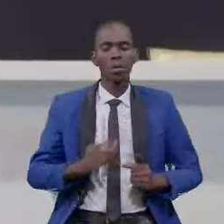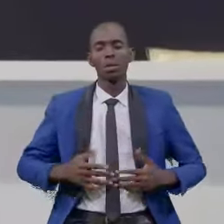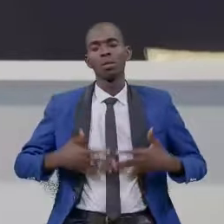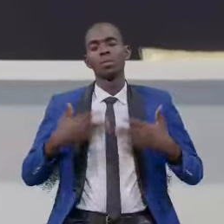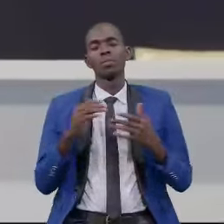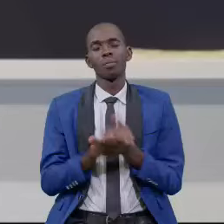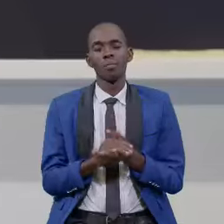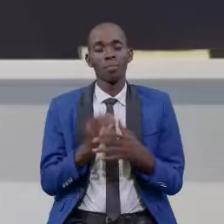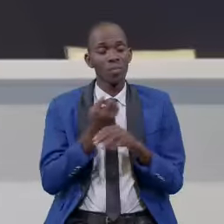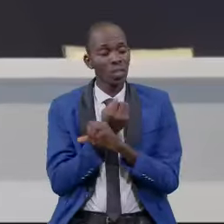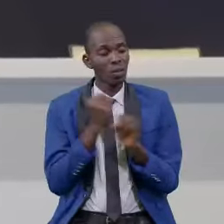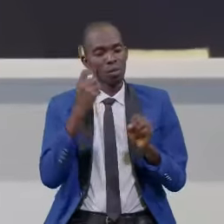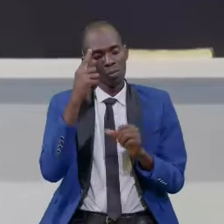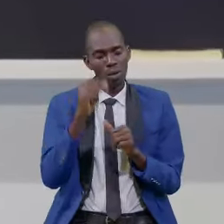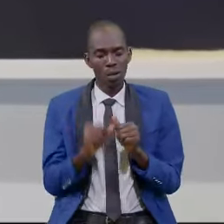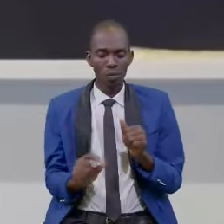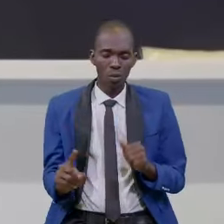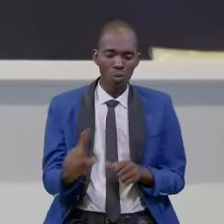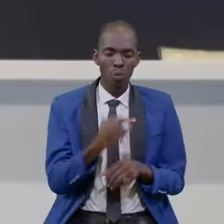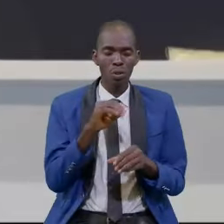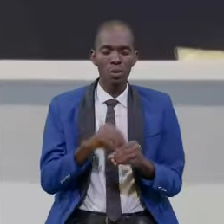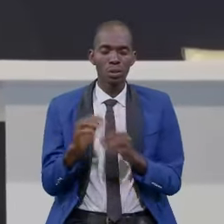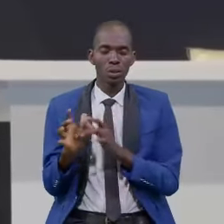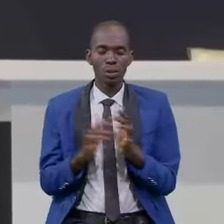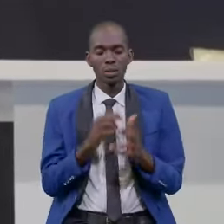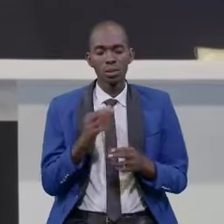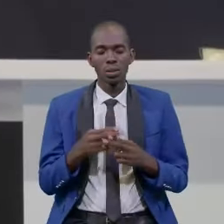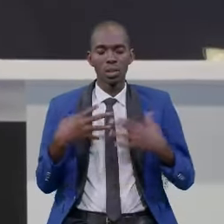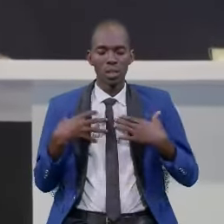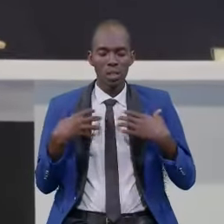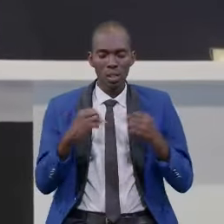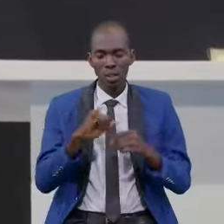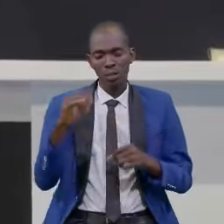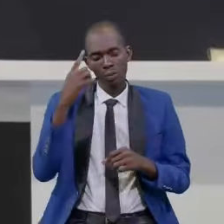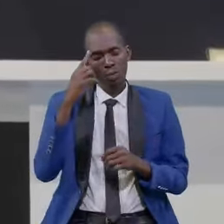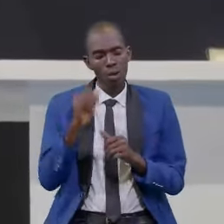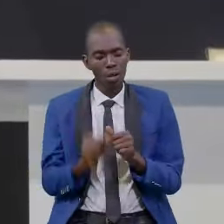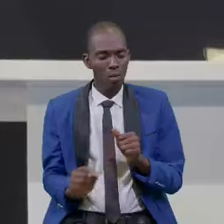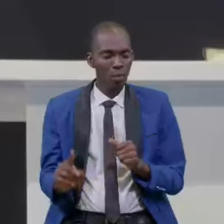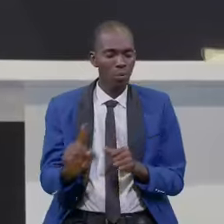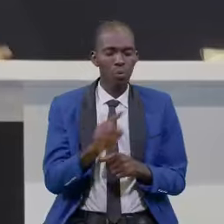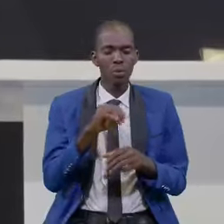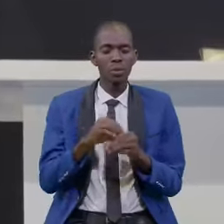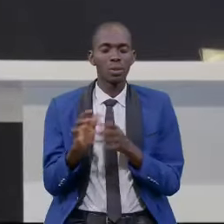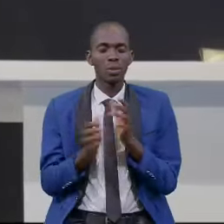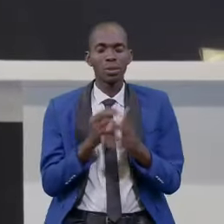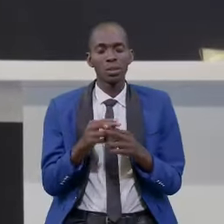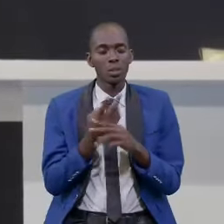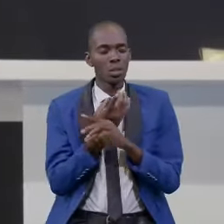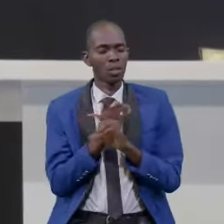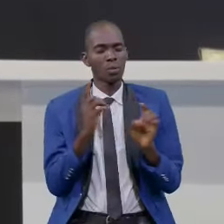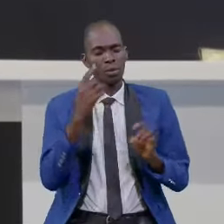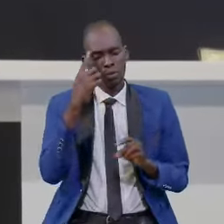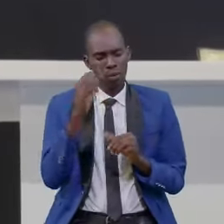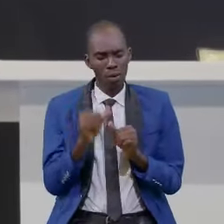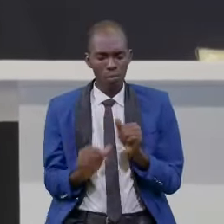Salvation for everyone, healing for everyone, deliverance for everyone, the